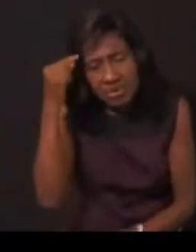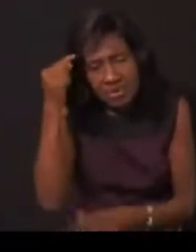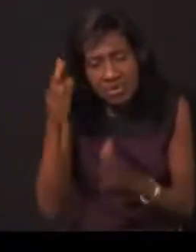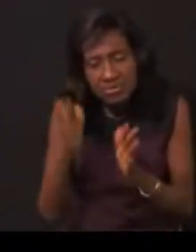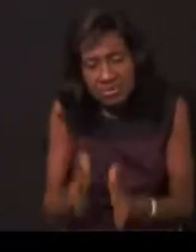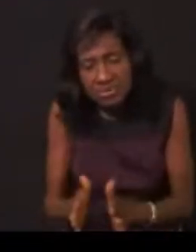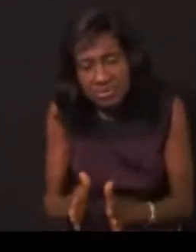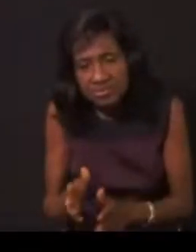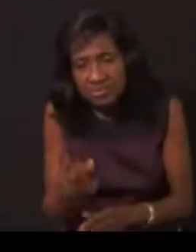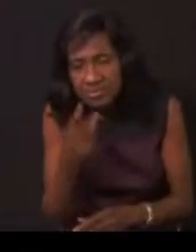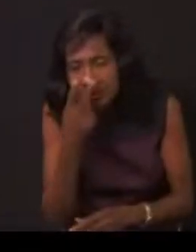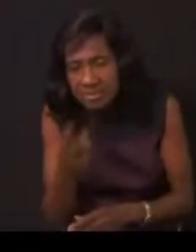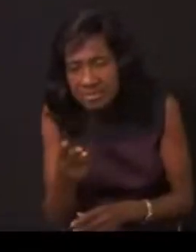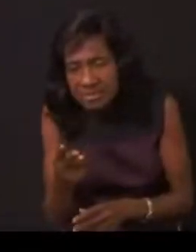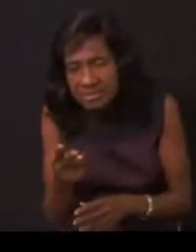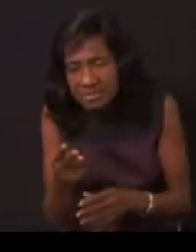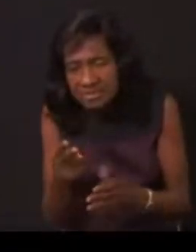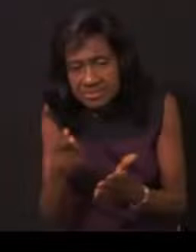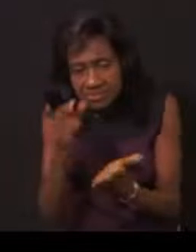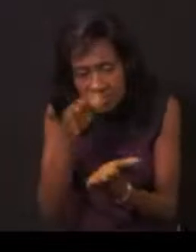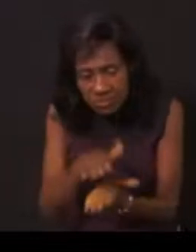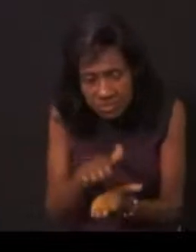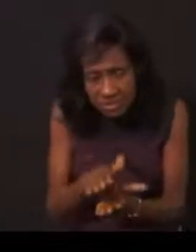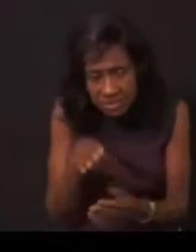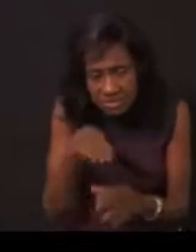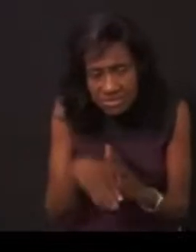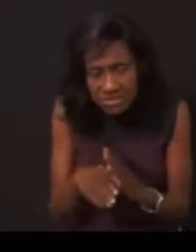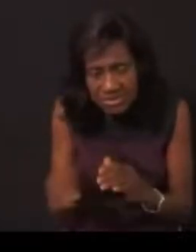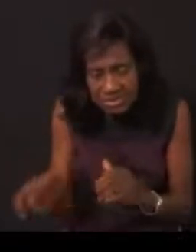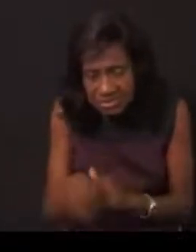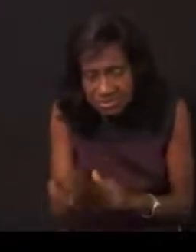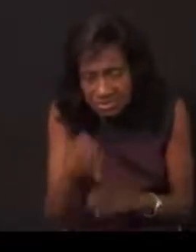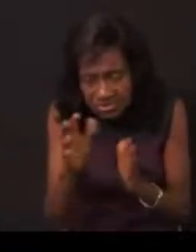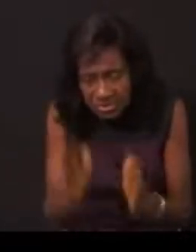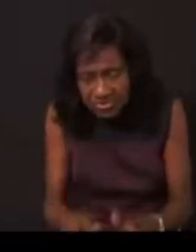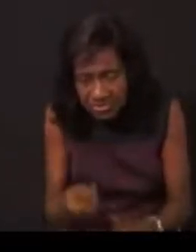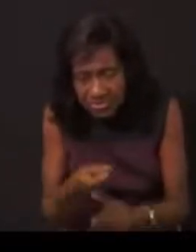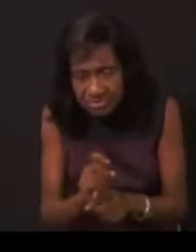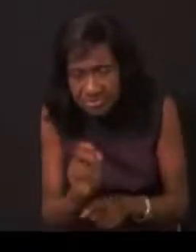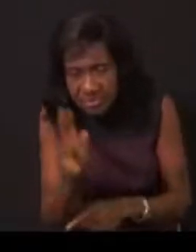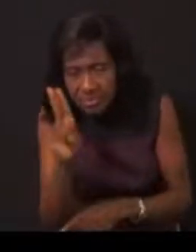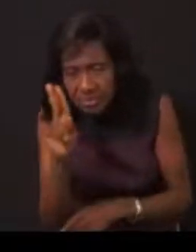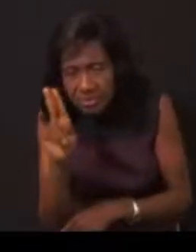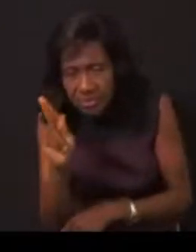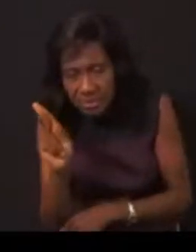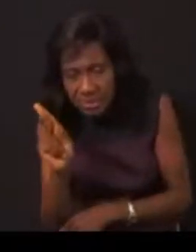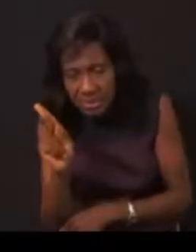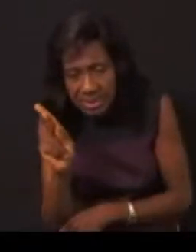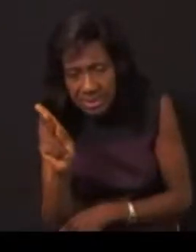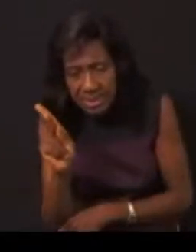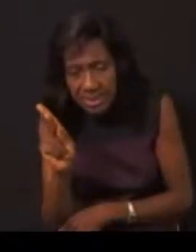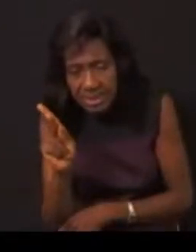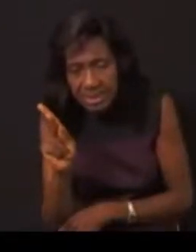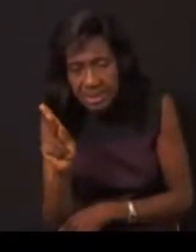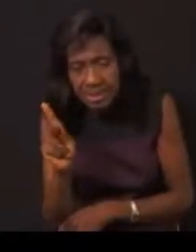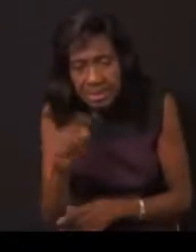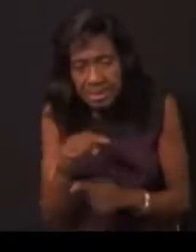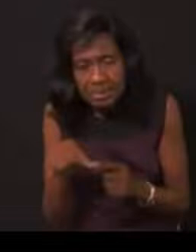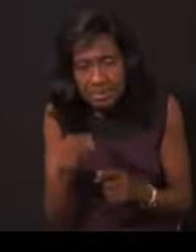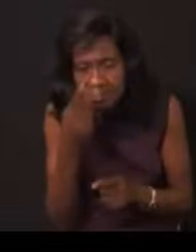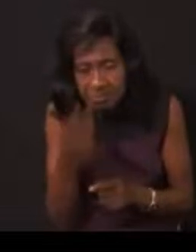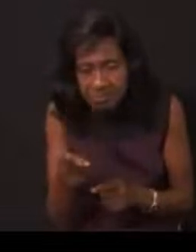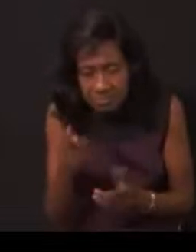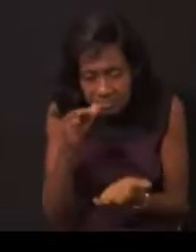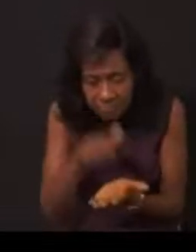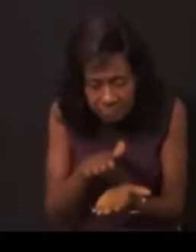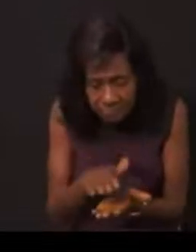some reduction in the numbers of positive cases of travelers, and probably from the UK. In light of the reduction that we're seeing around the world, do